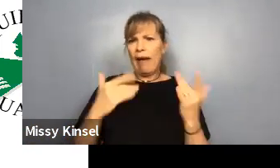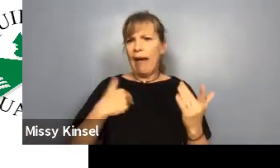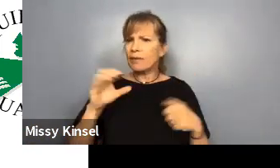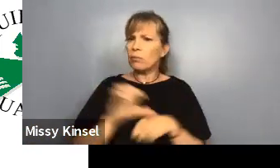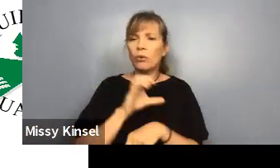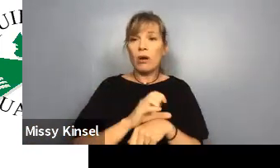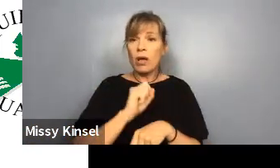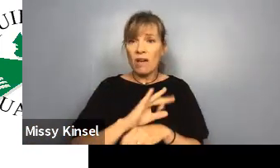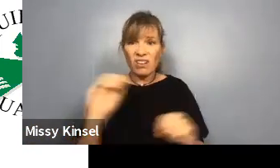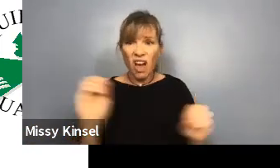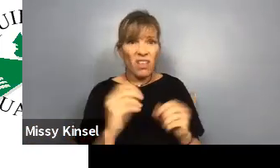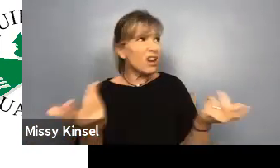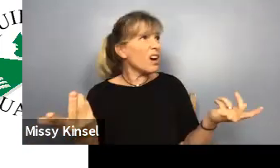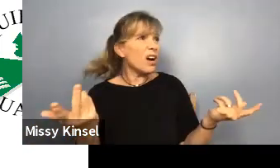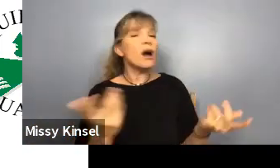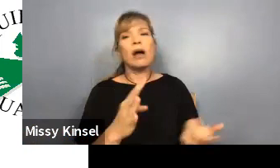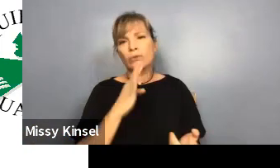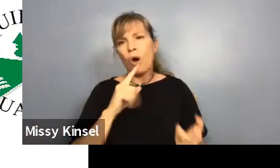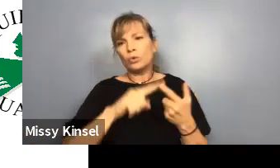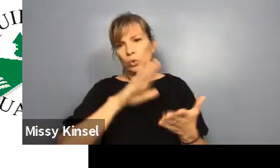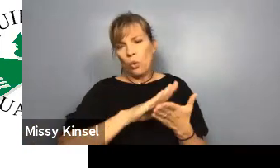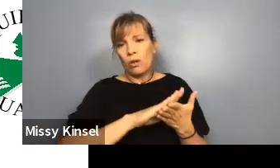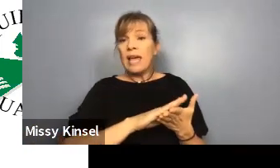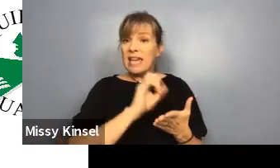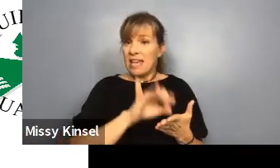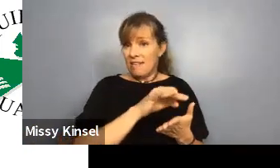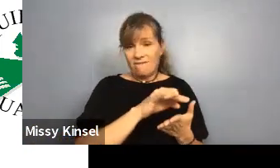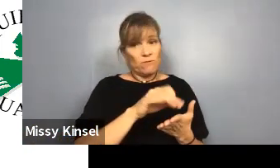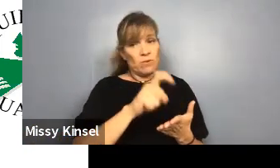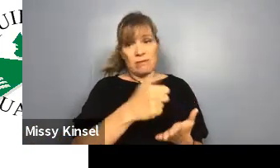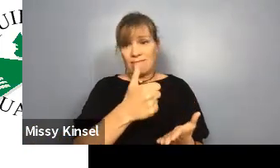that's not happening, talk to your school, call us if you need us.